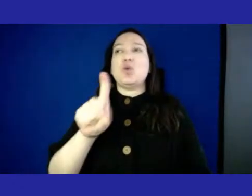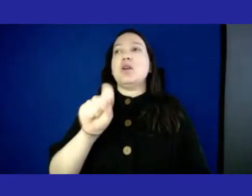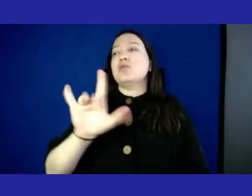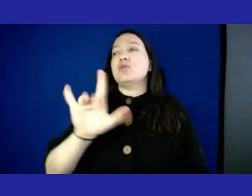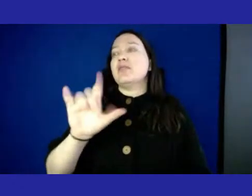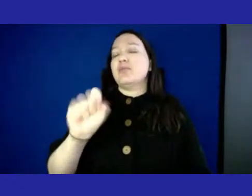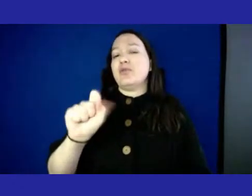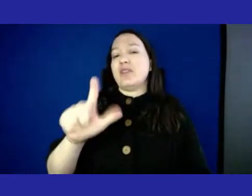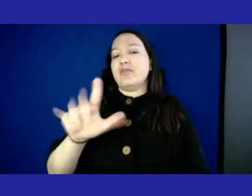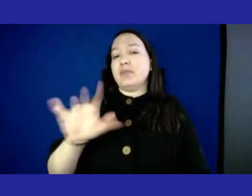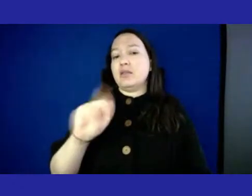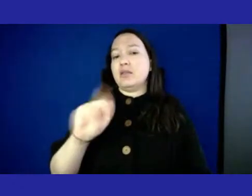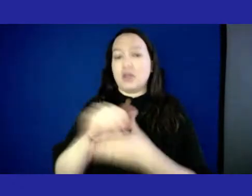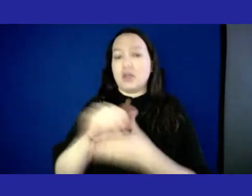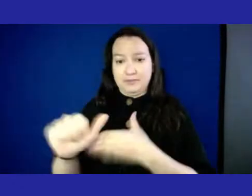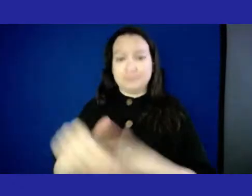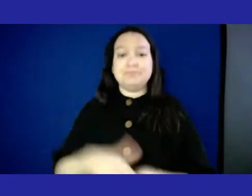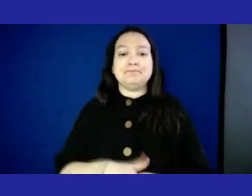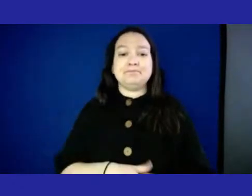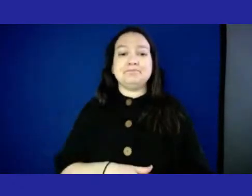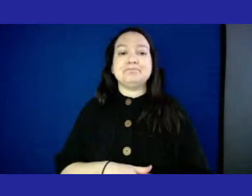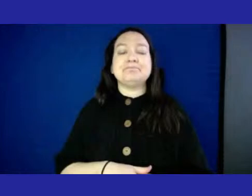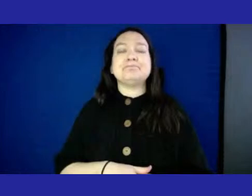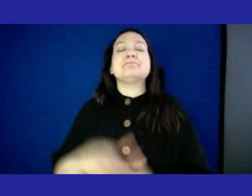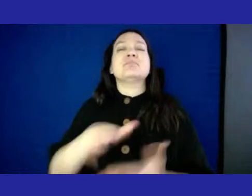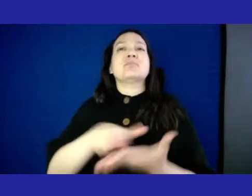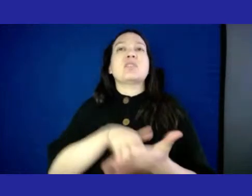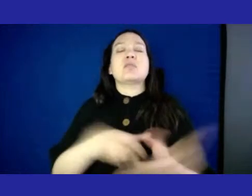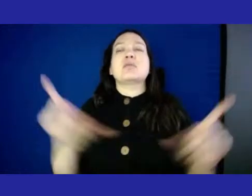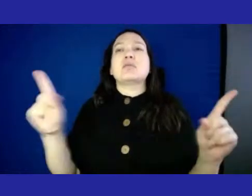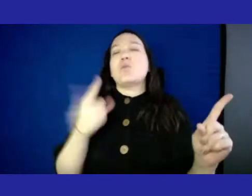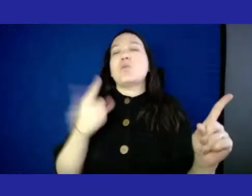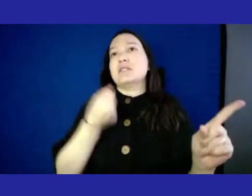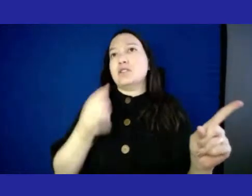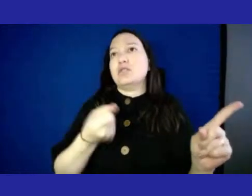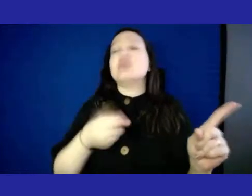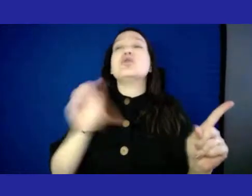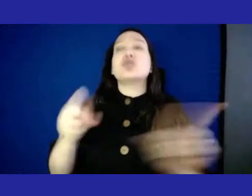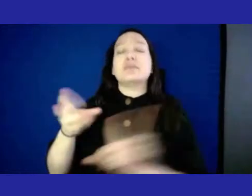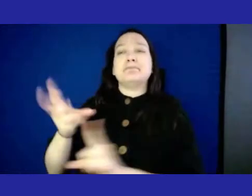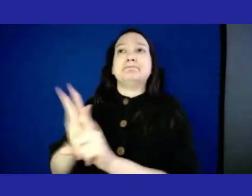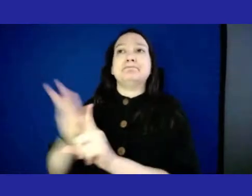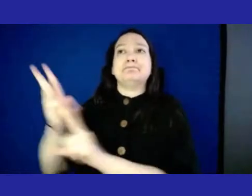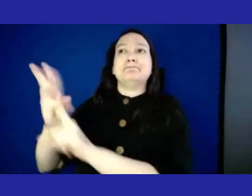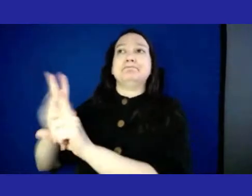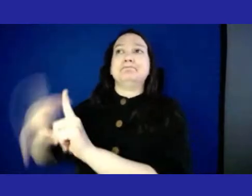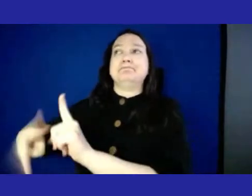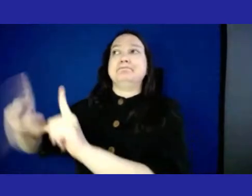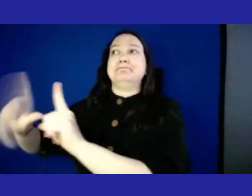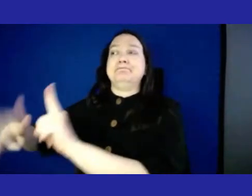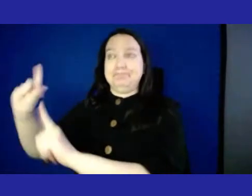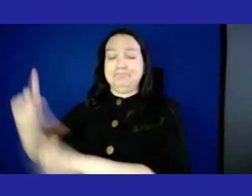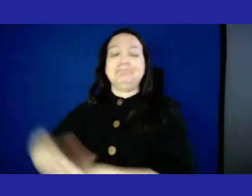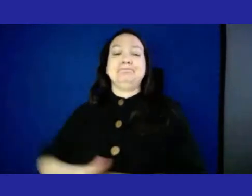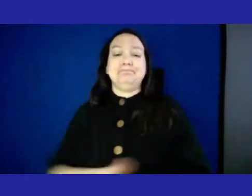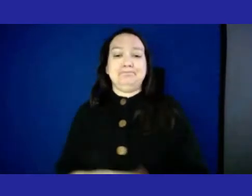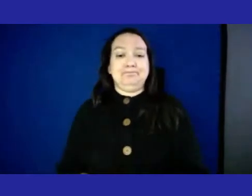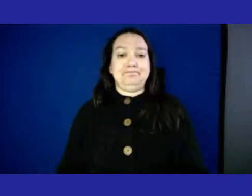million. Term of 1 year and 2 6-month renewal options exercisable at the discretion of the system.